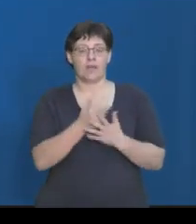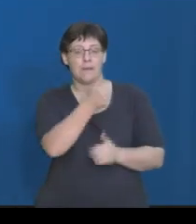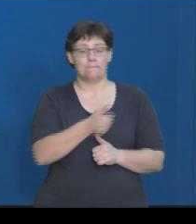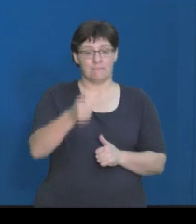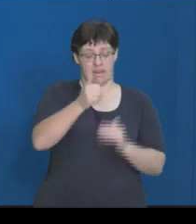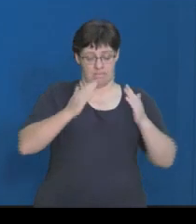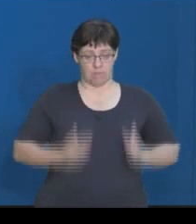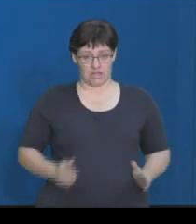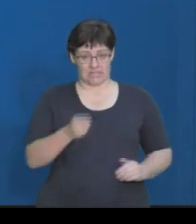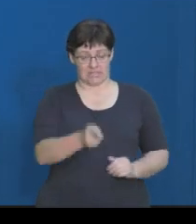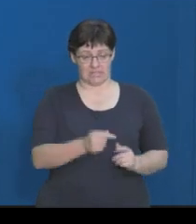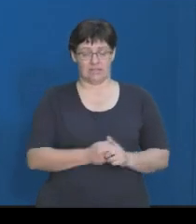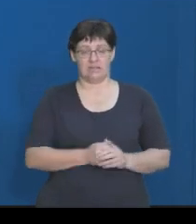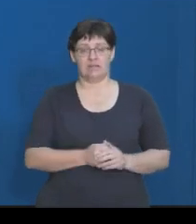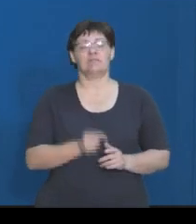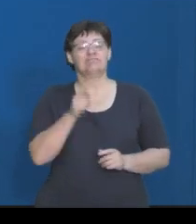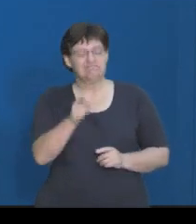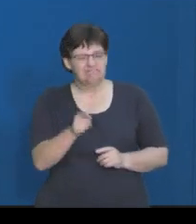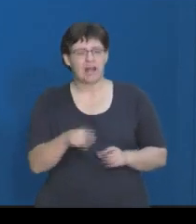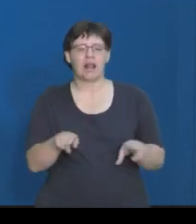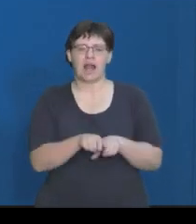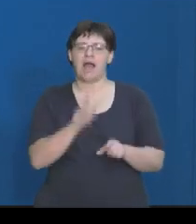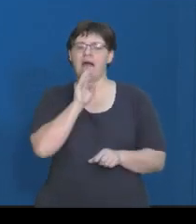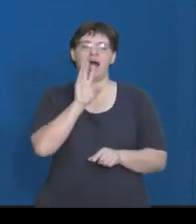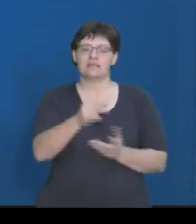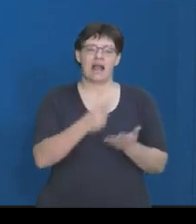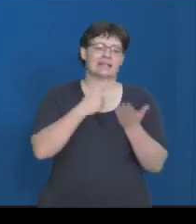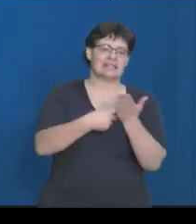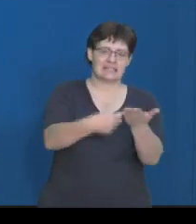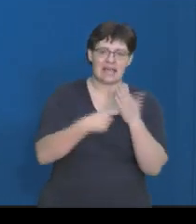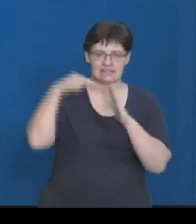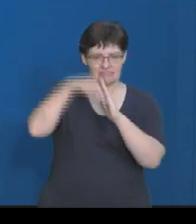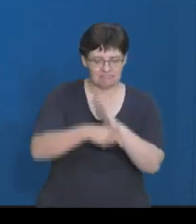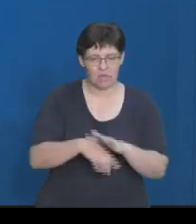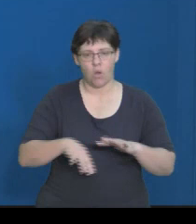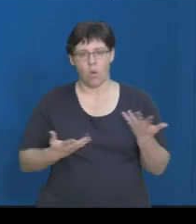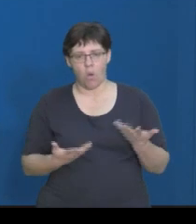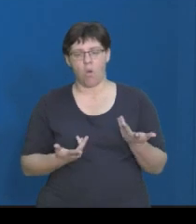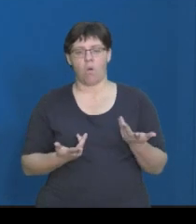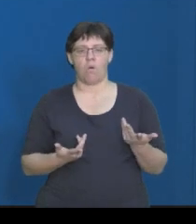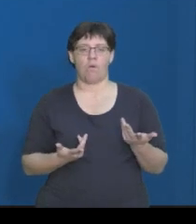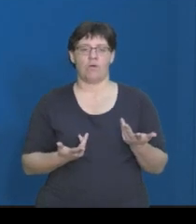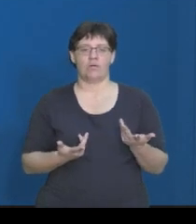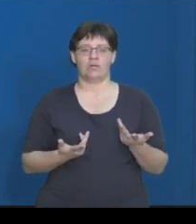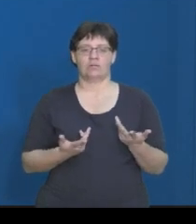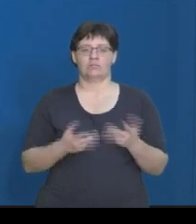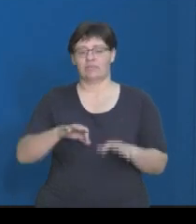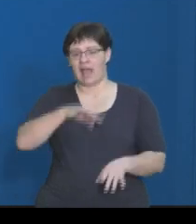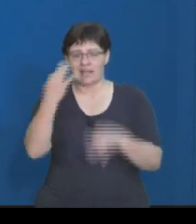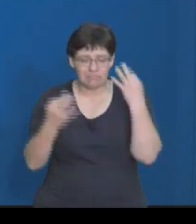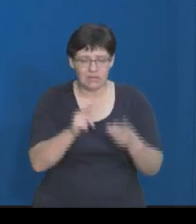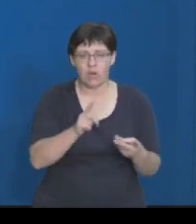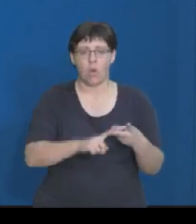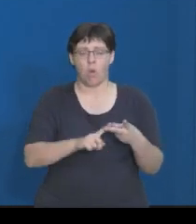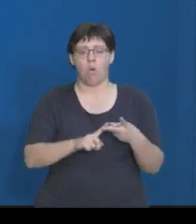part. Like I said to you guys, this is typically asked as discuss in detail or in depth or examine or